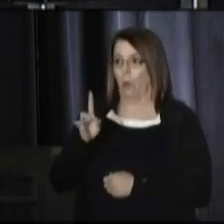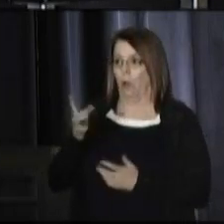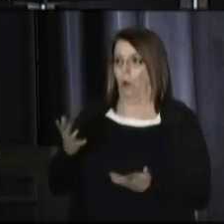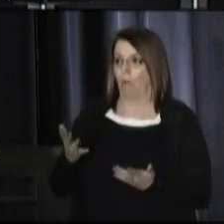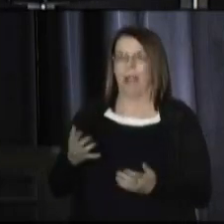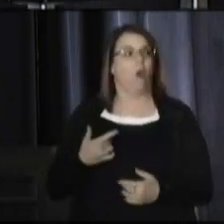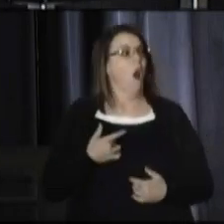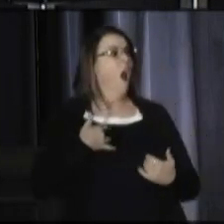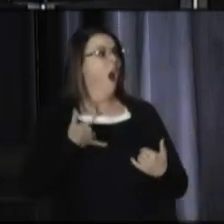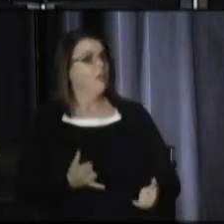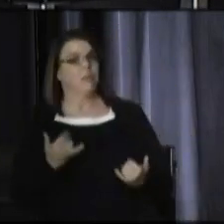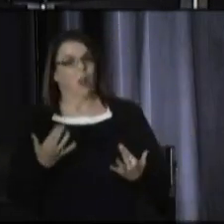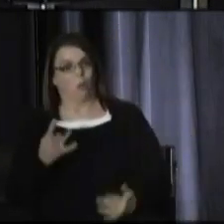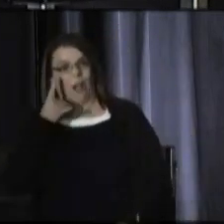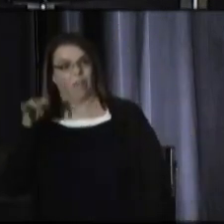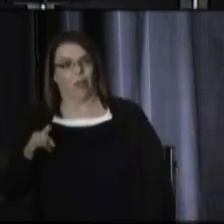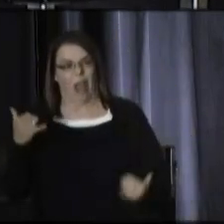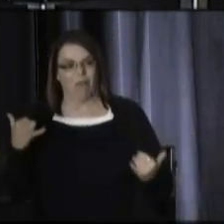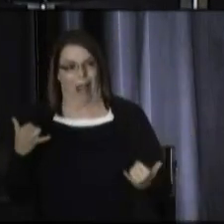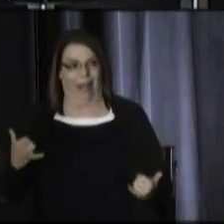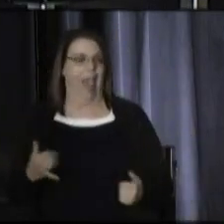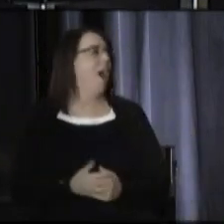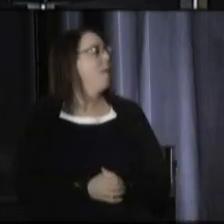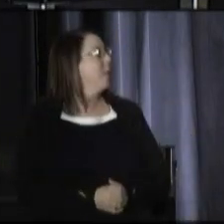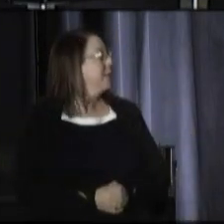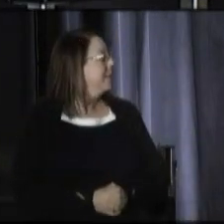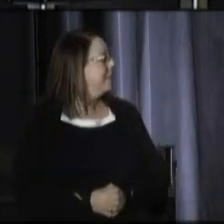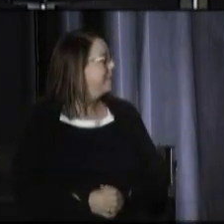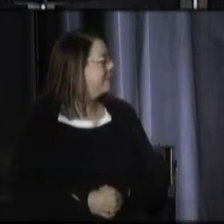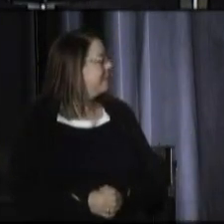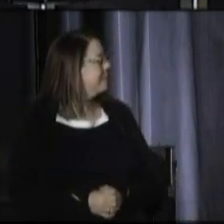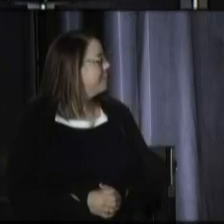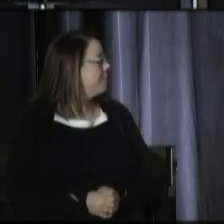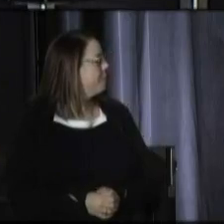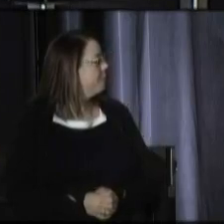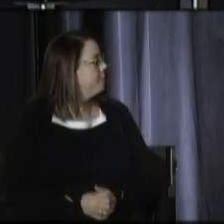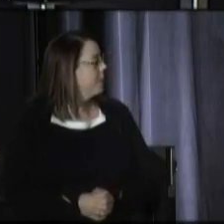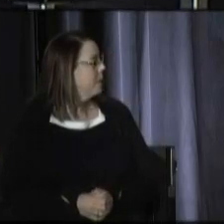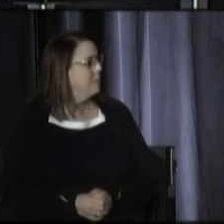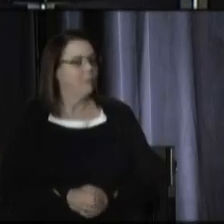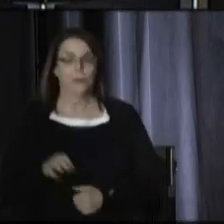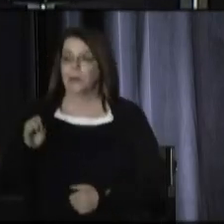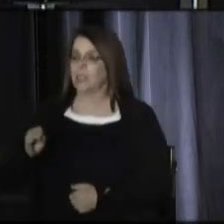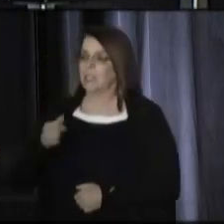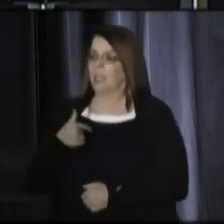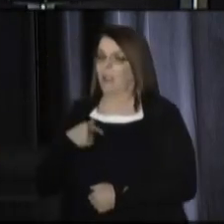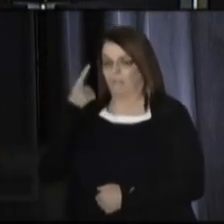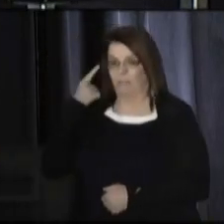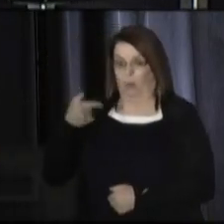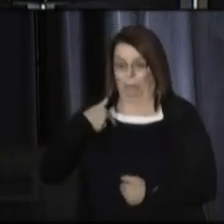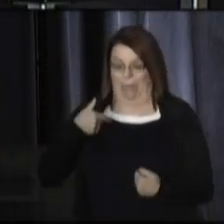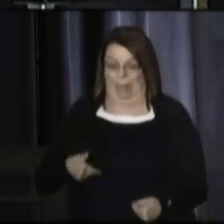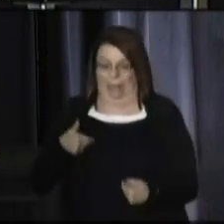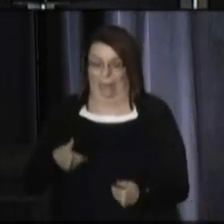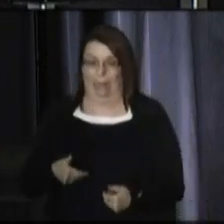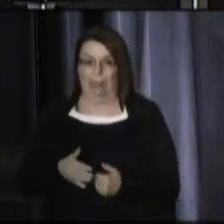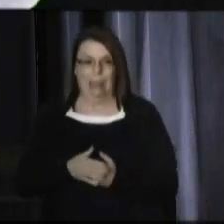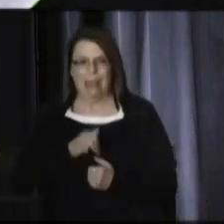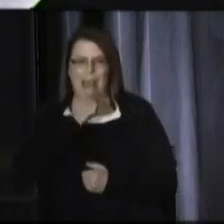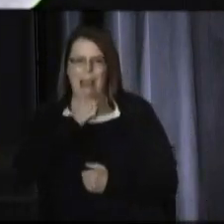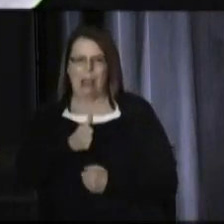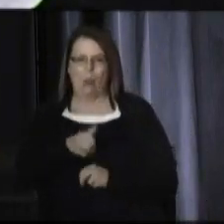I was a huge journal writer, diary writer as a kid. And I would often eavesdrop and write down all this gossip and